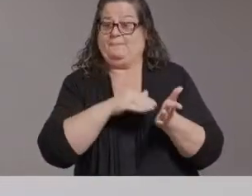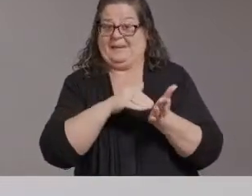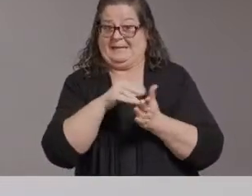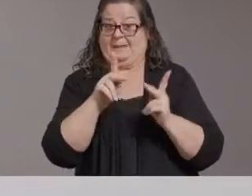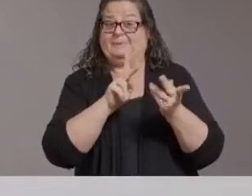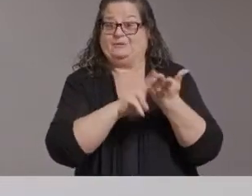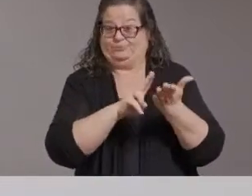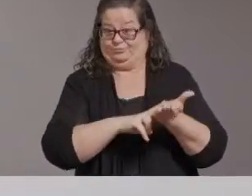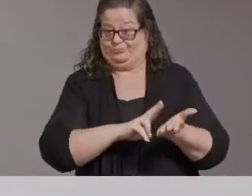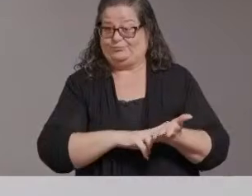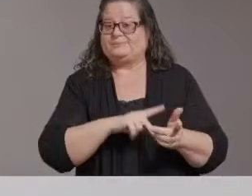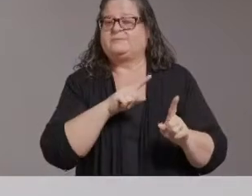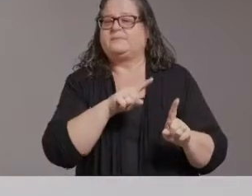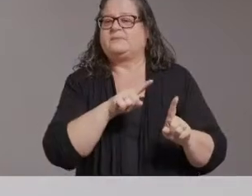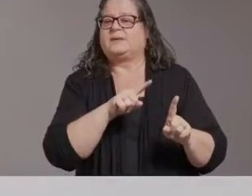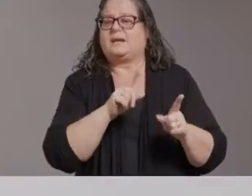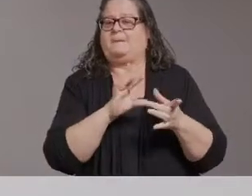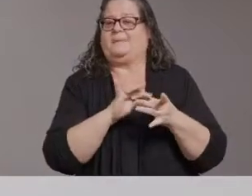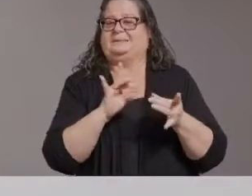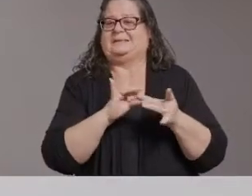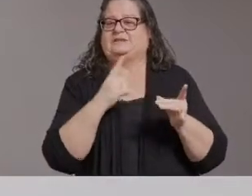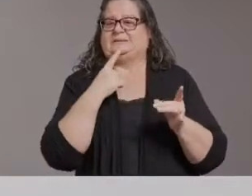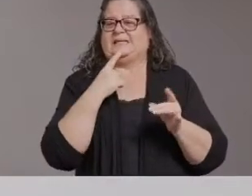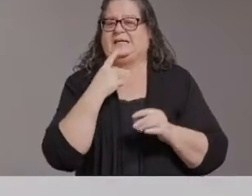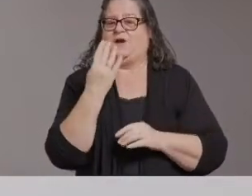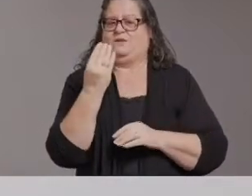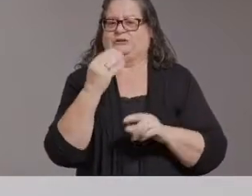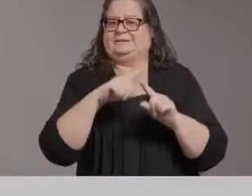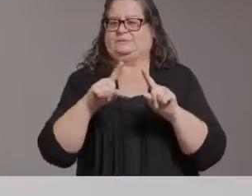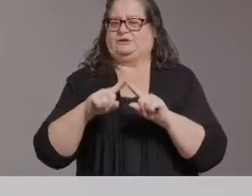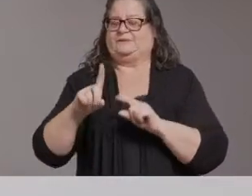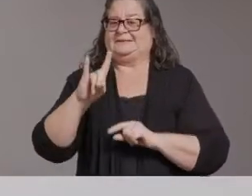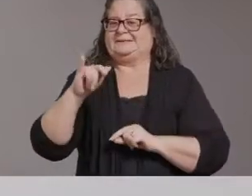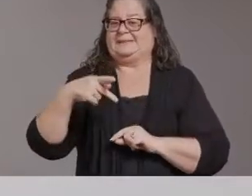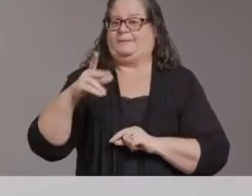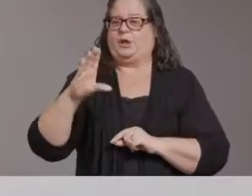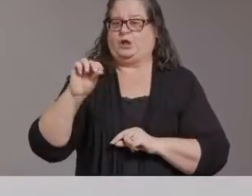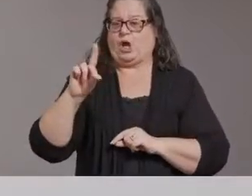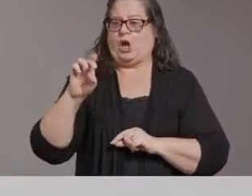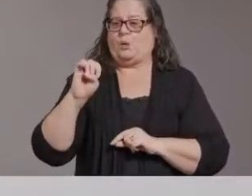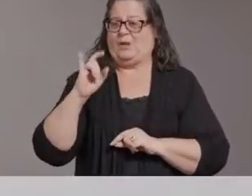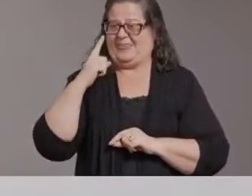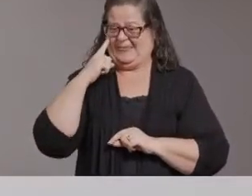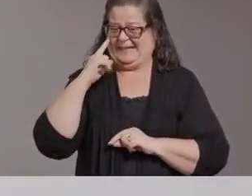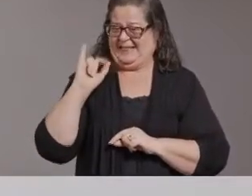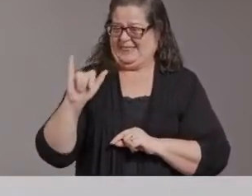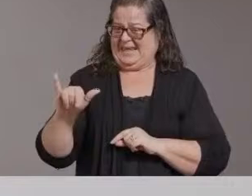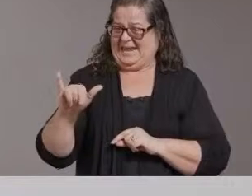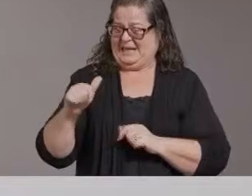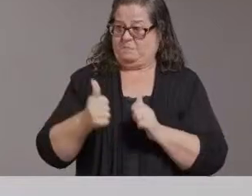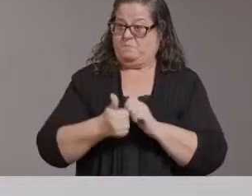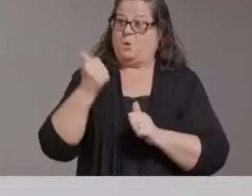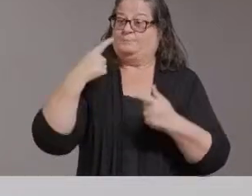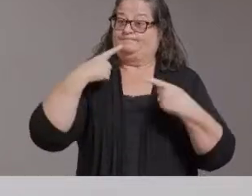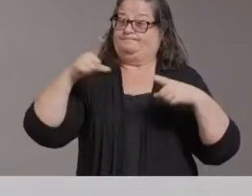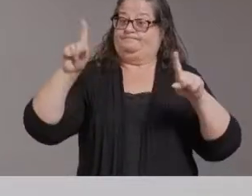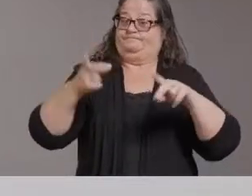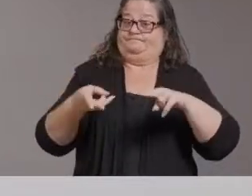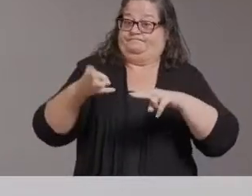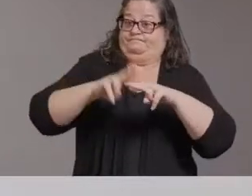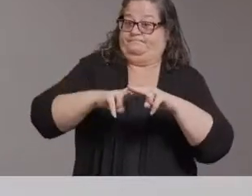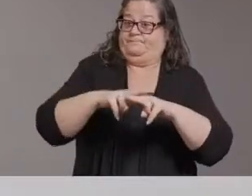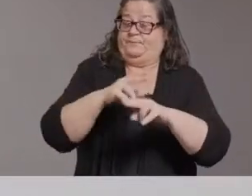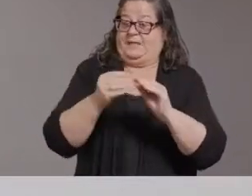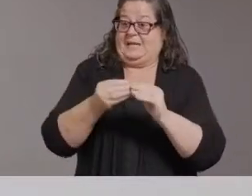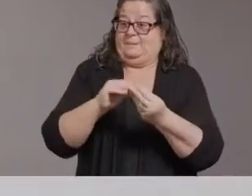was the most effective way to really boost vaccine rates in those zip codes, looking at it now? In some of those zip codes, yes.